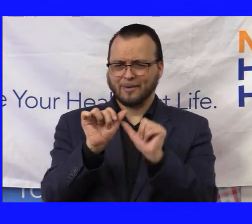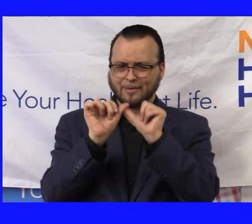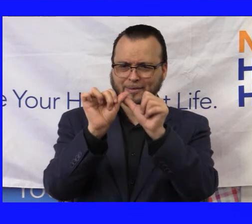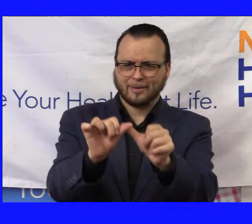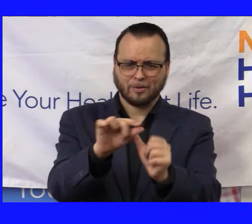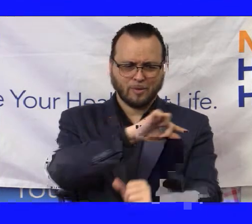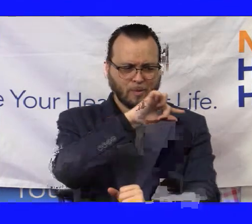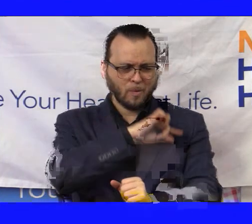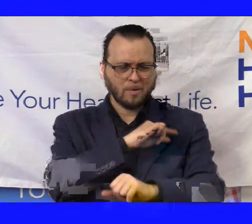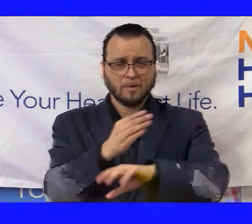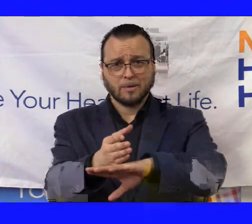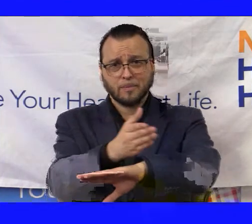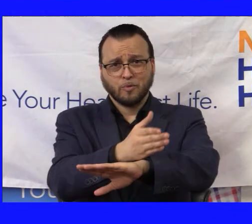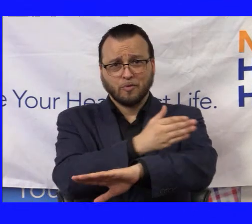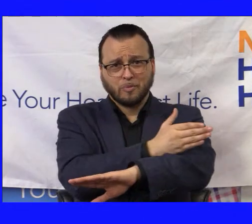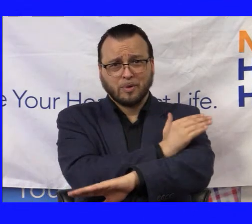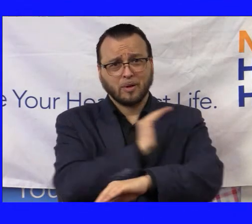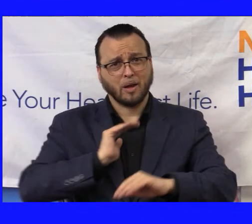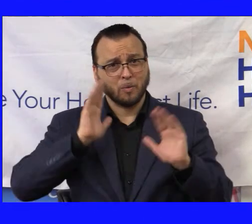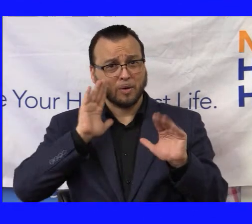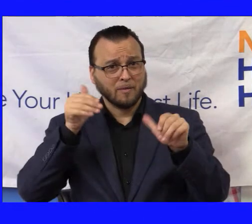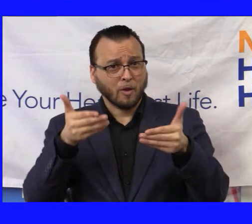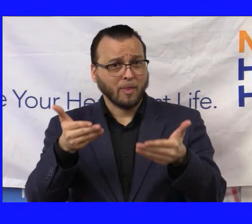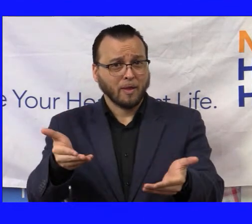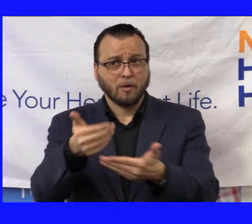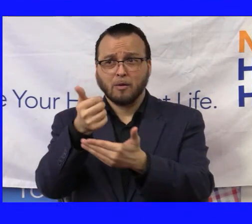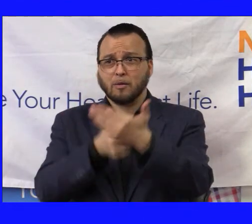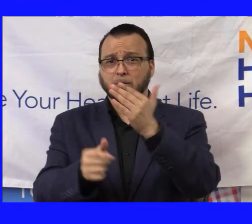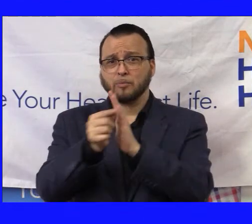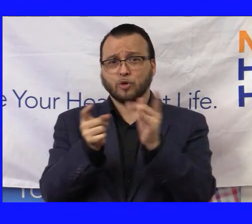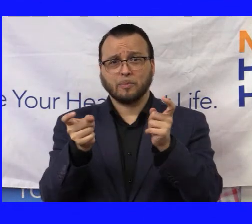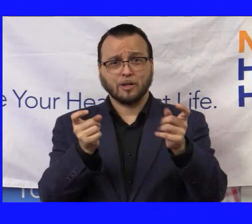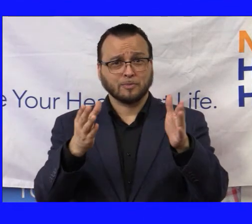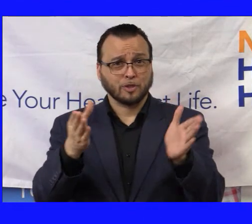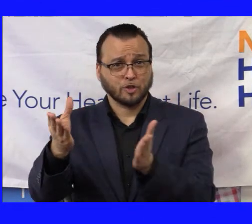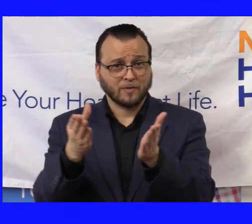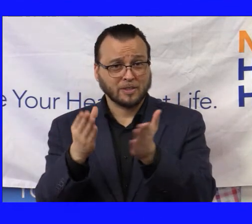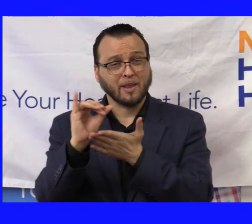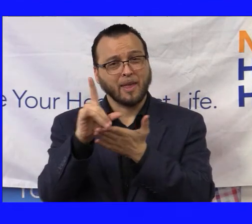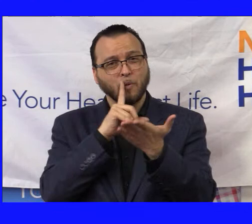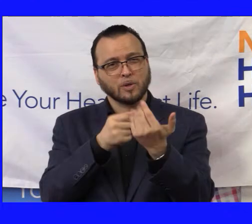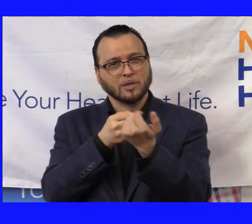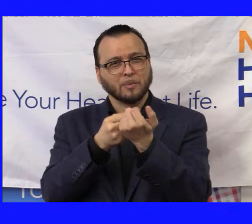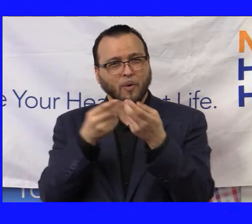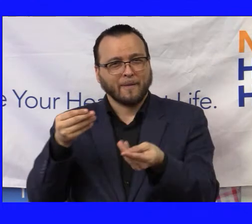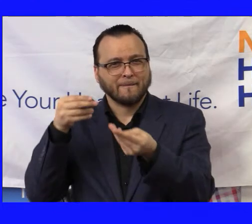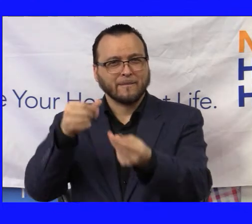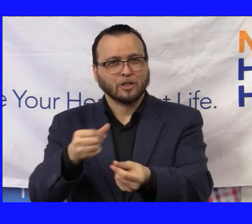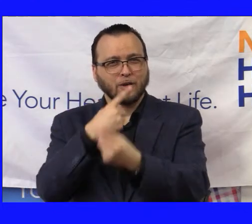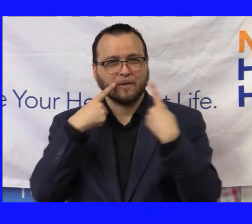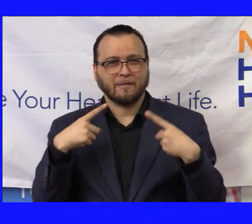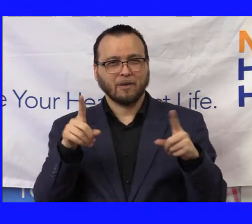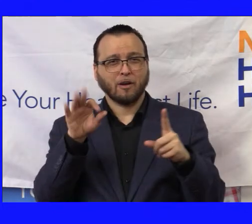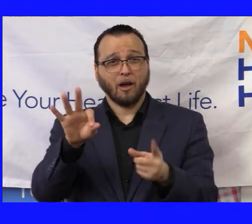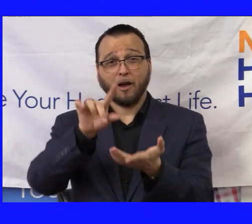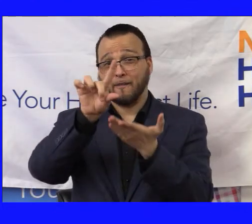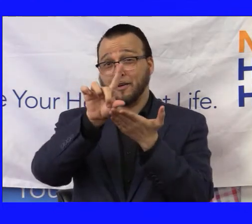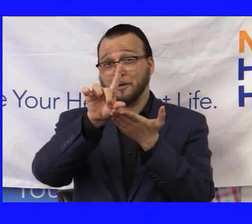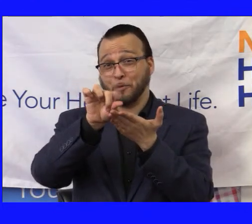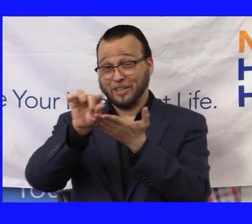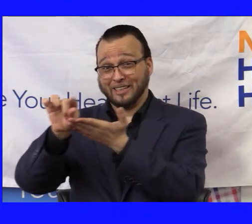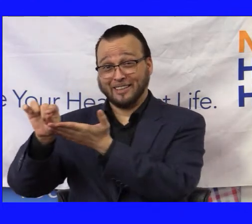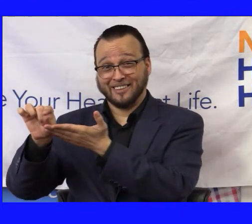quality improvement, and our focus there was on the print management services, which support the efficiency and effectiveness of